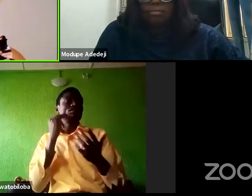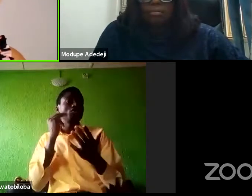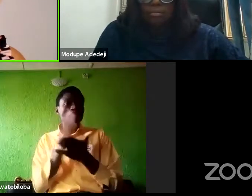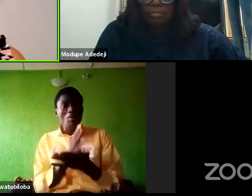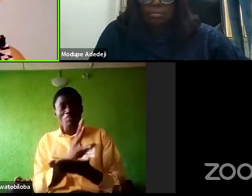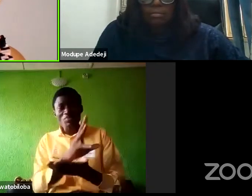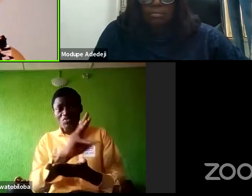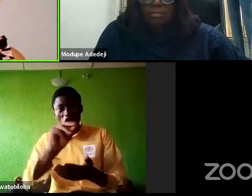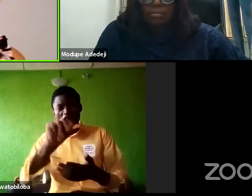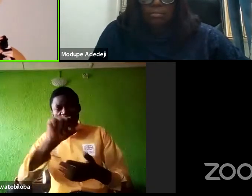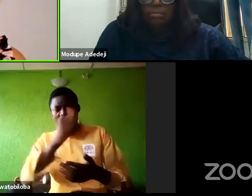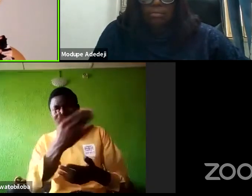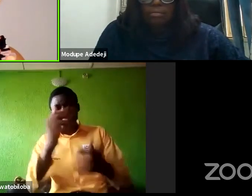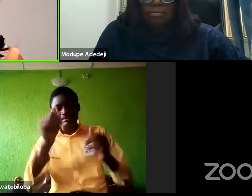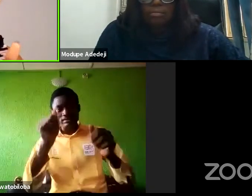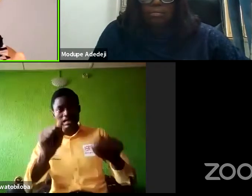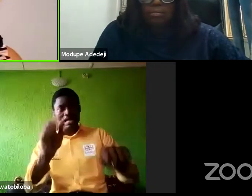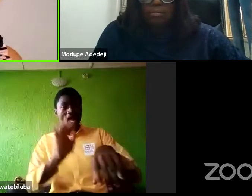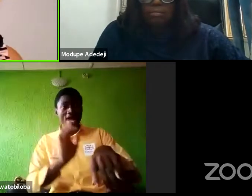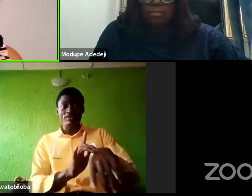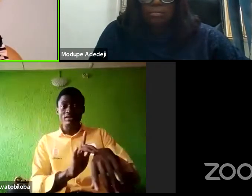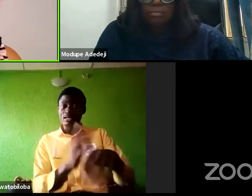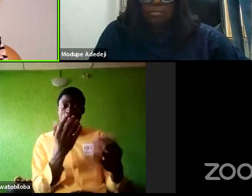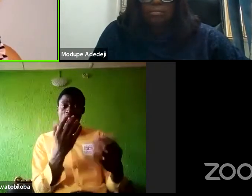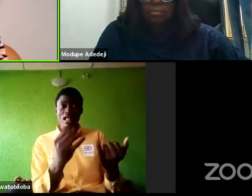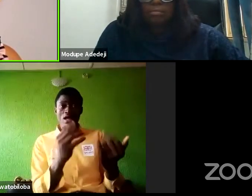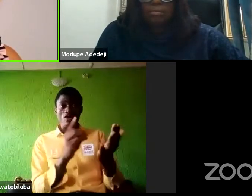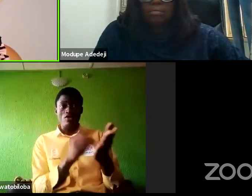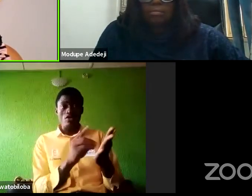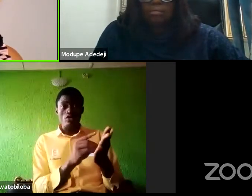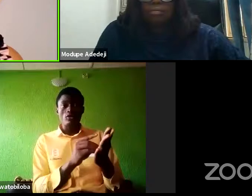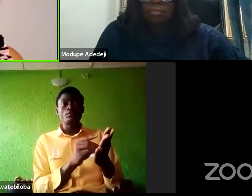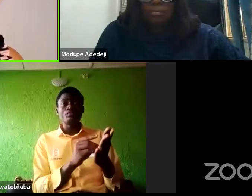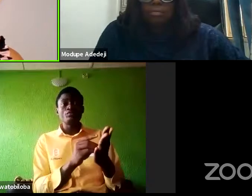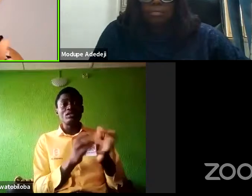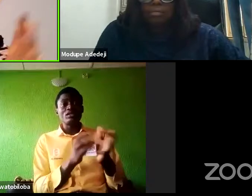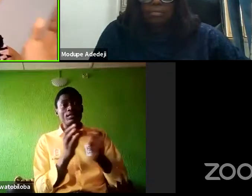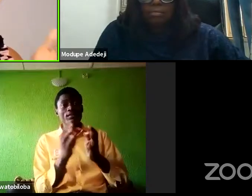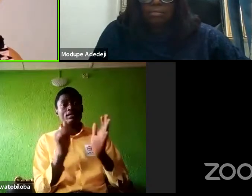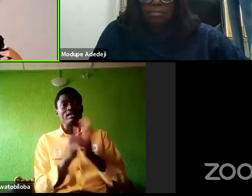that the main age is between 45 to 55,